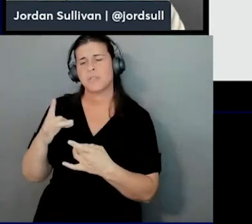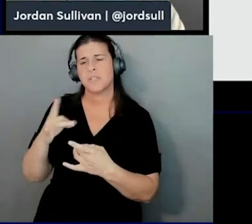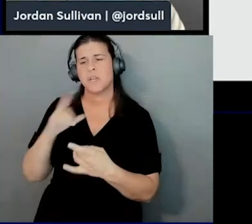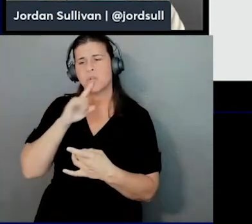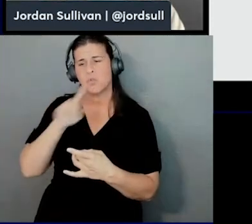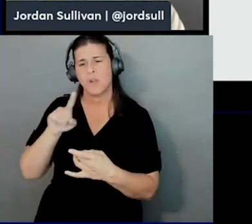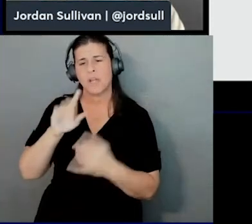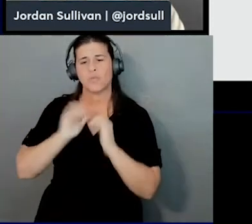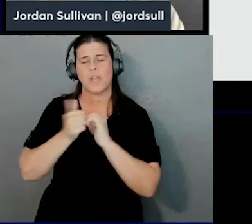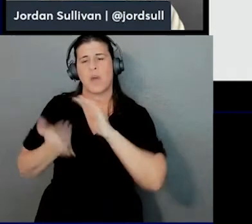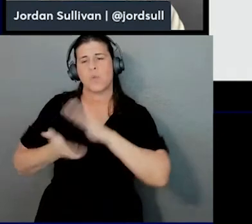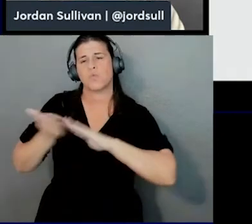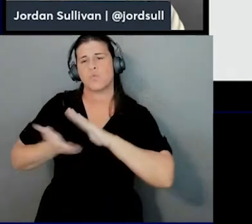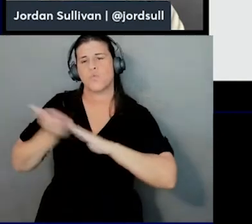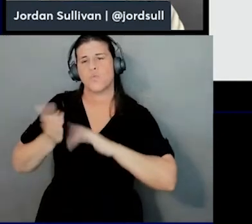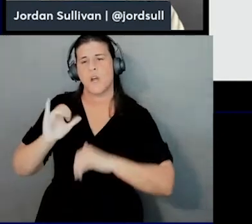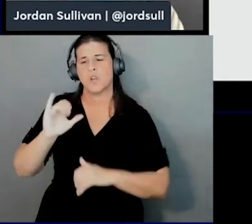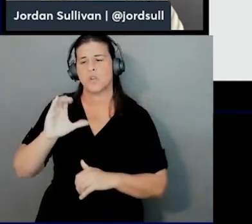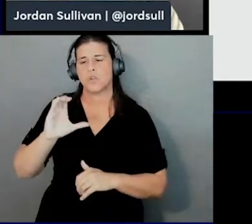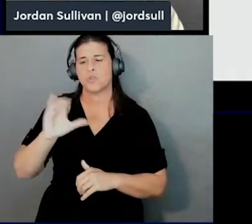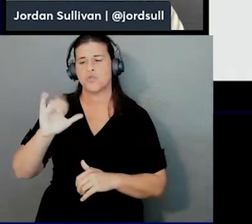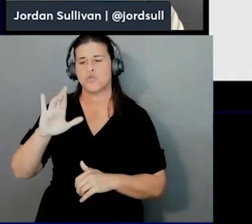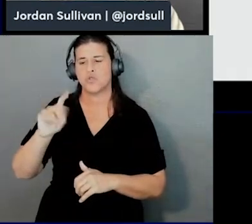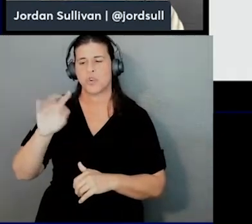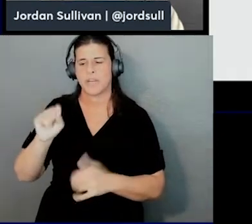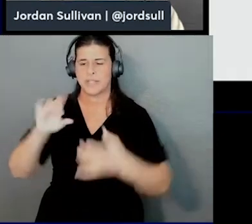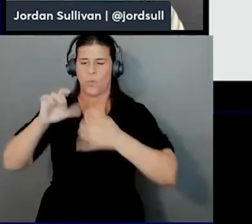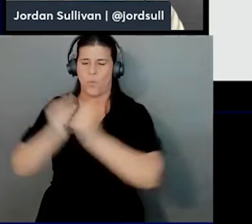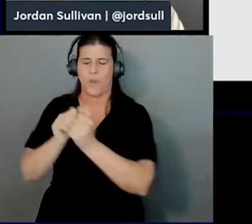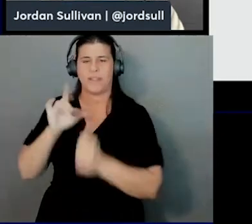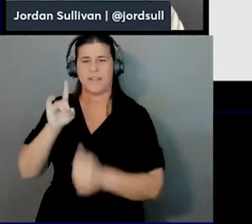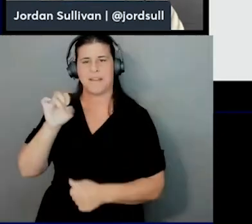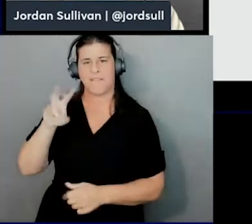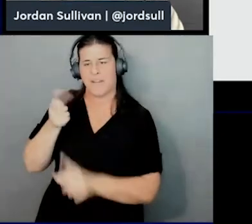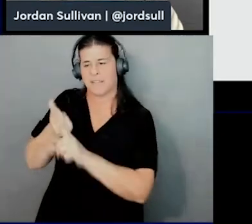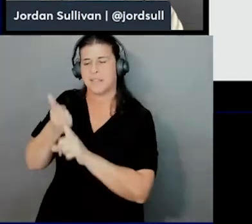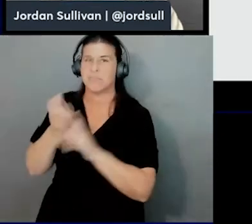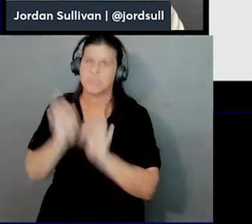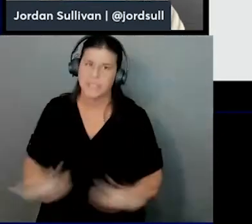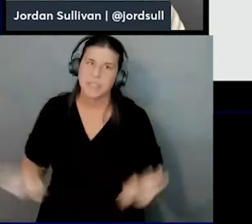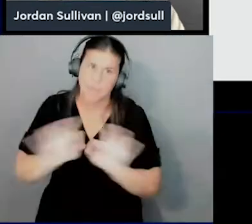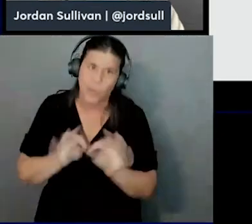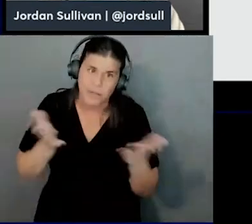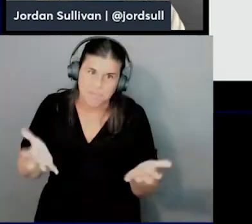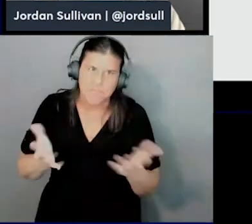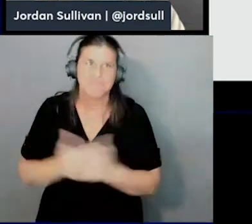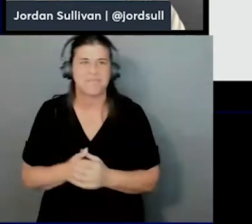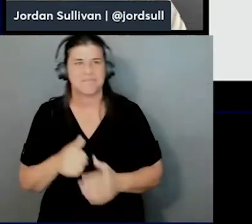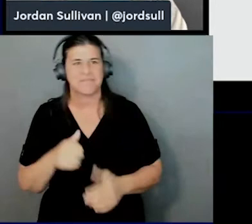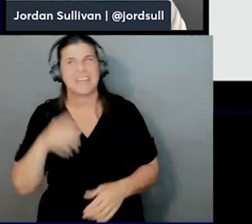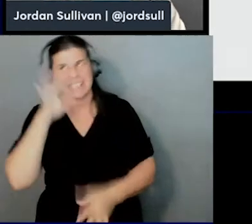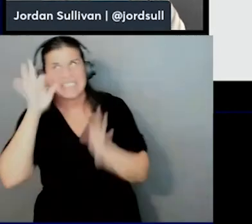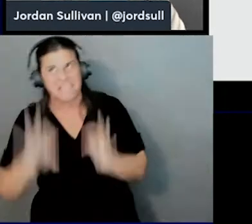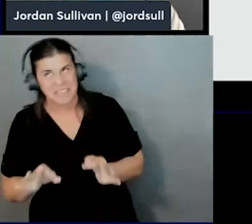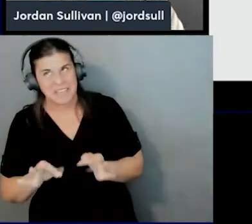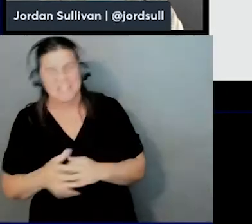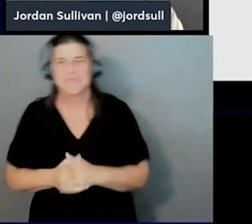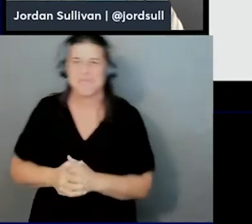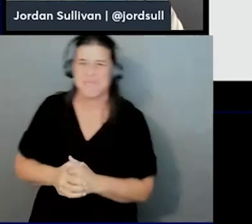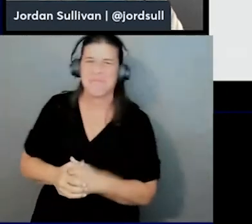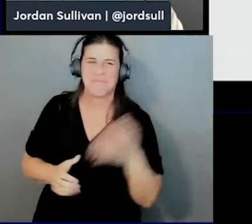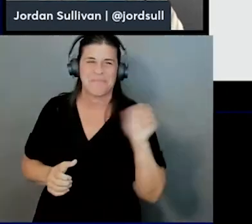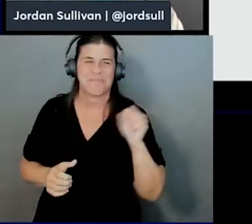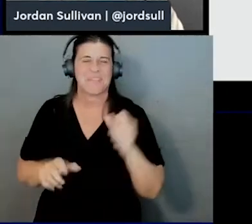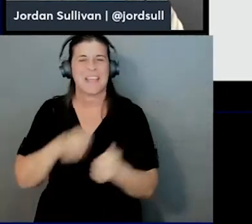run circuits right against the devices, which is important. Definitely. Yeah, exactly.